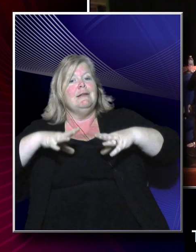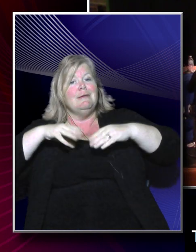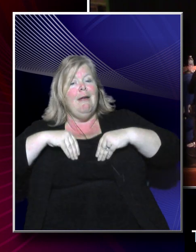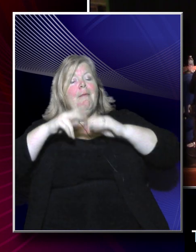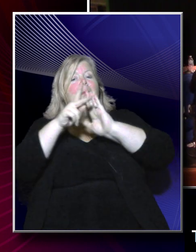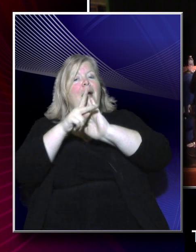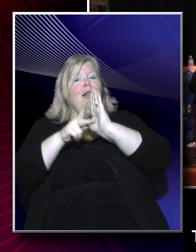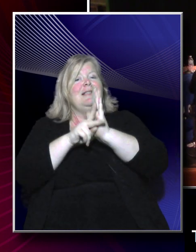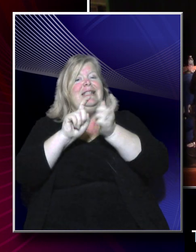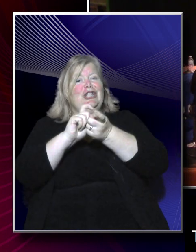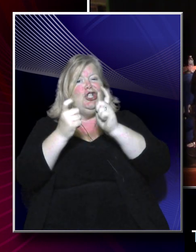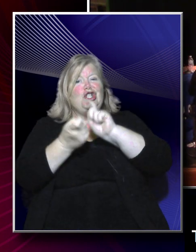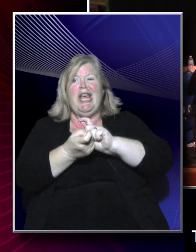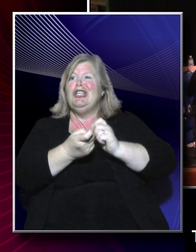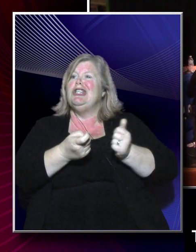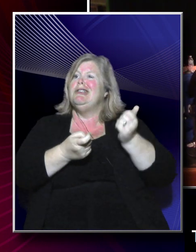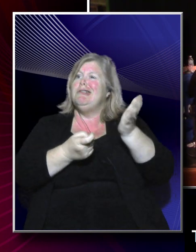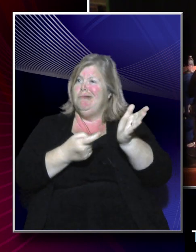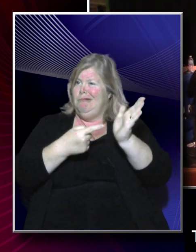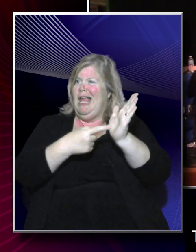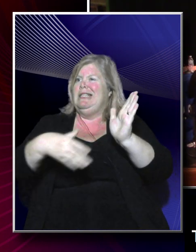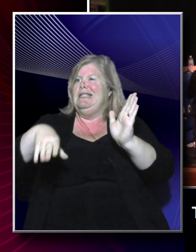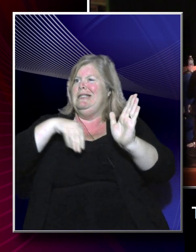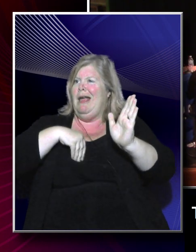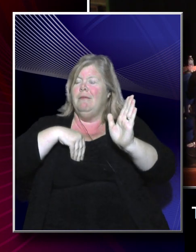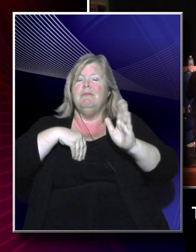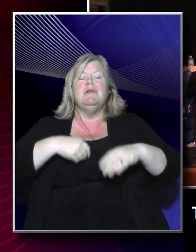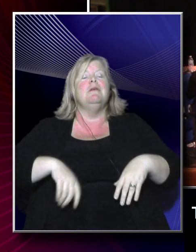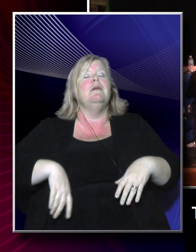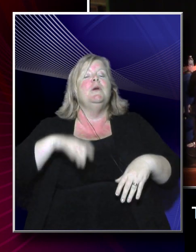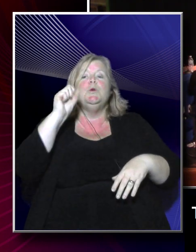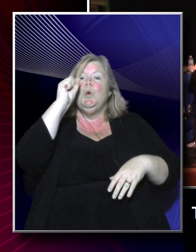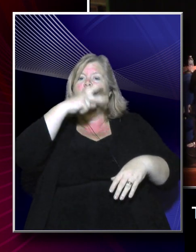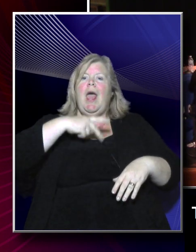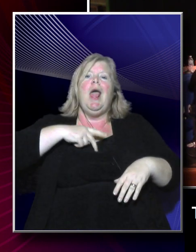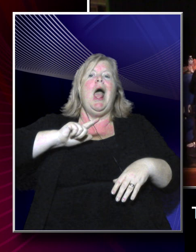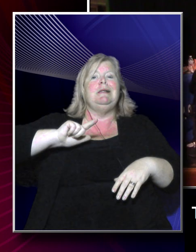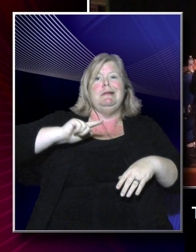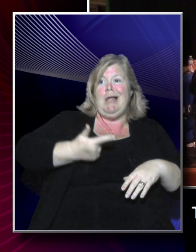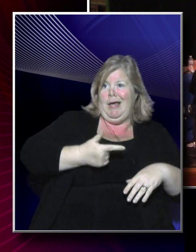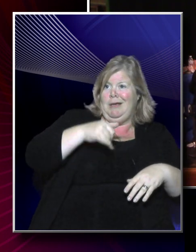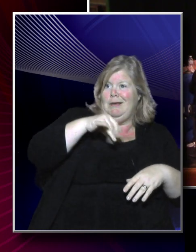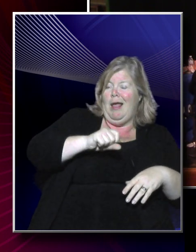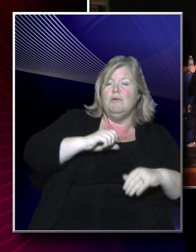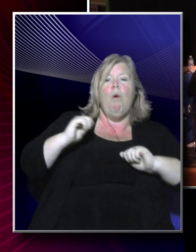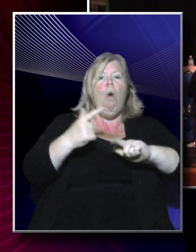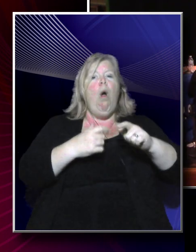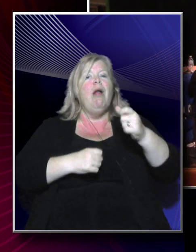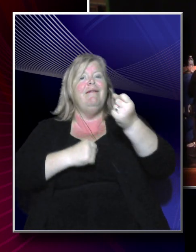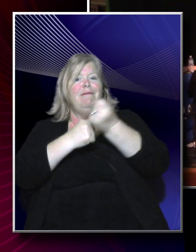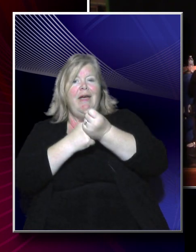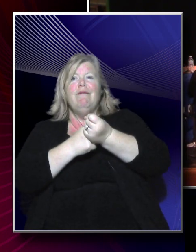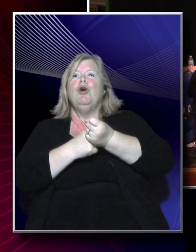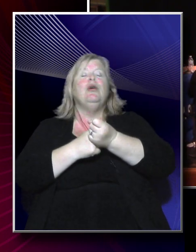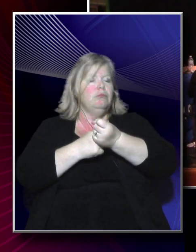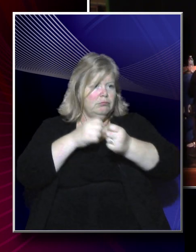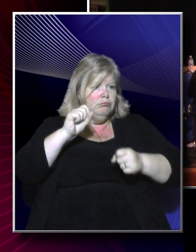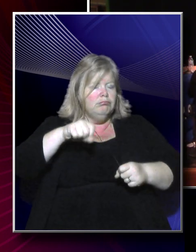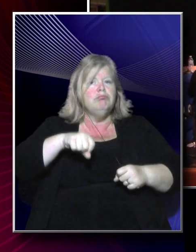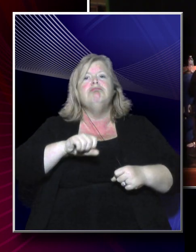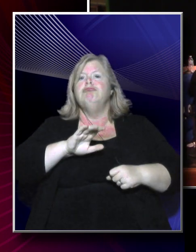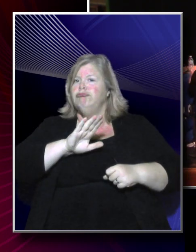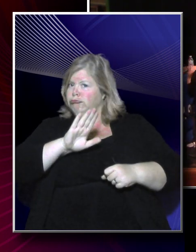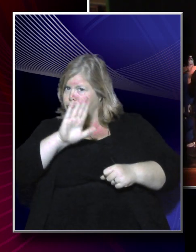submitted. I second. All in favor, say aye. Aye. Aye.